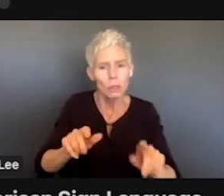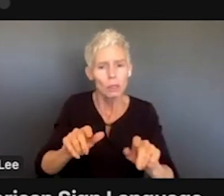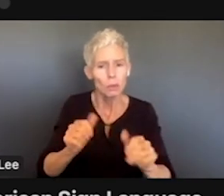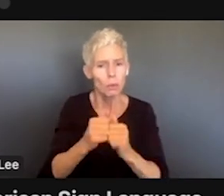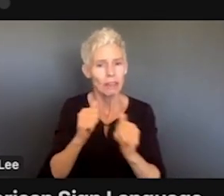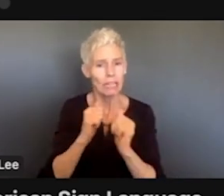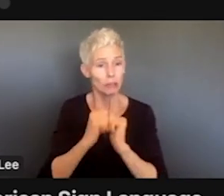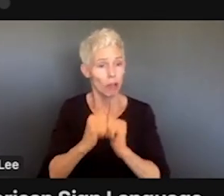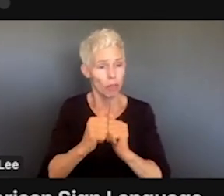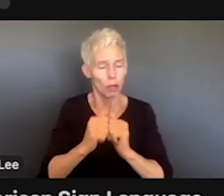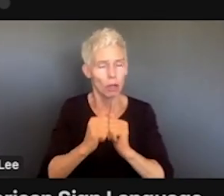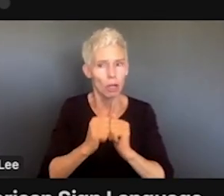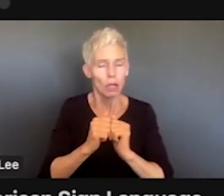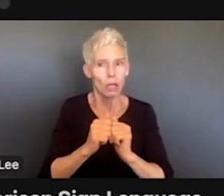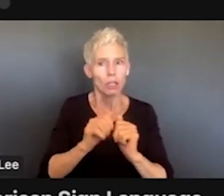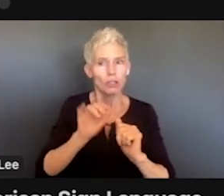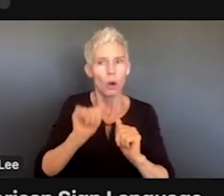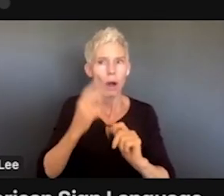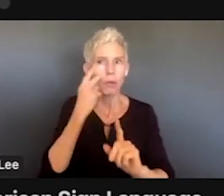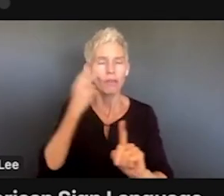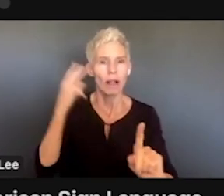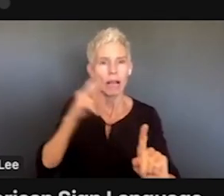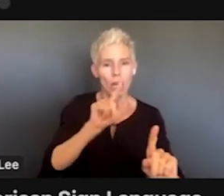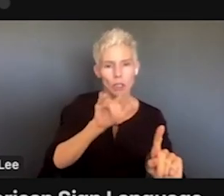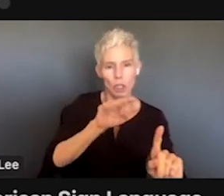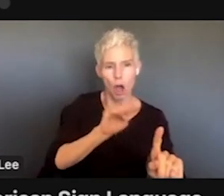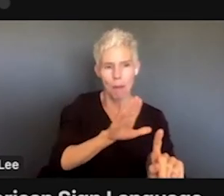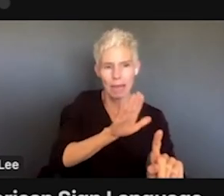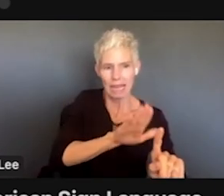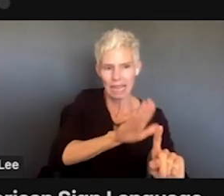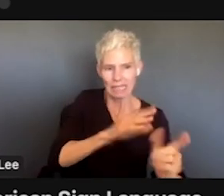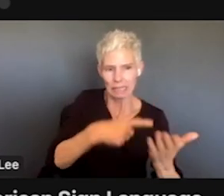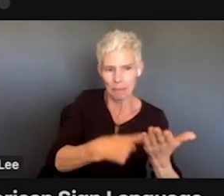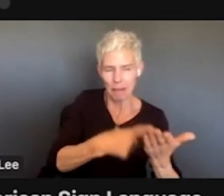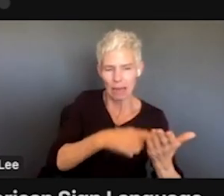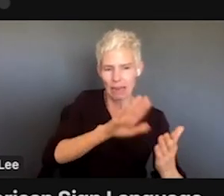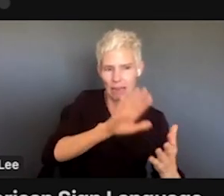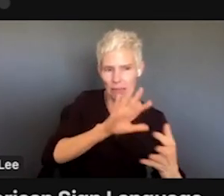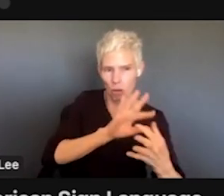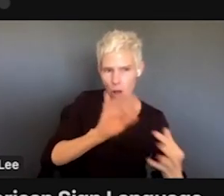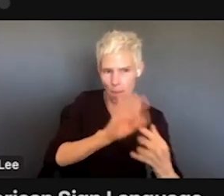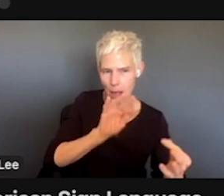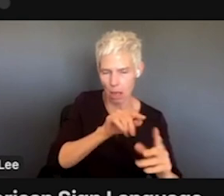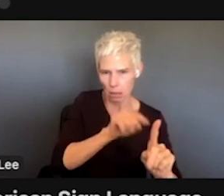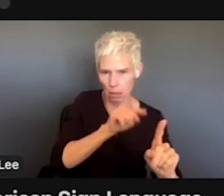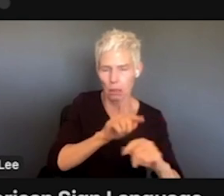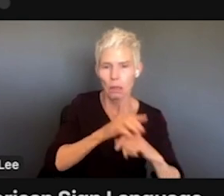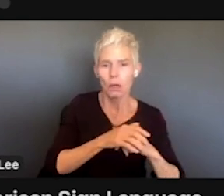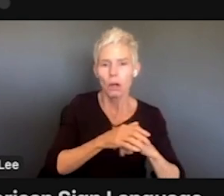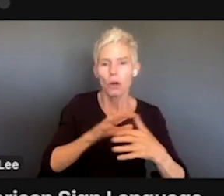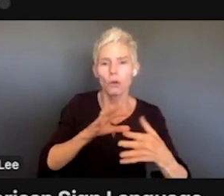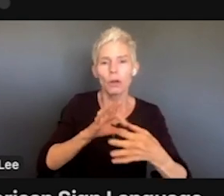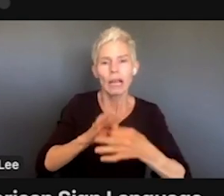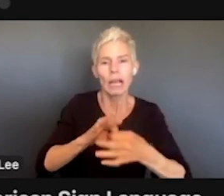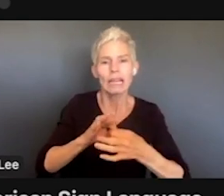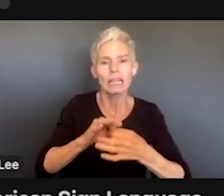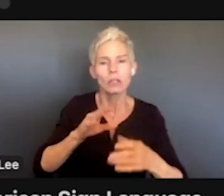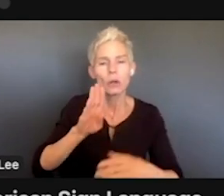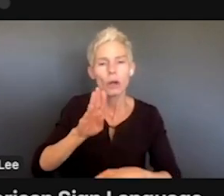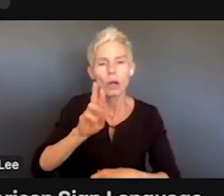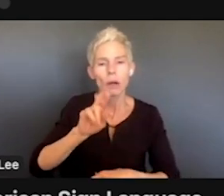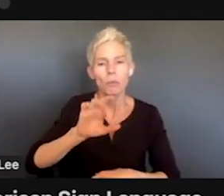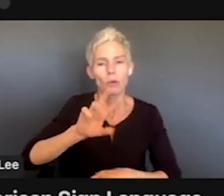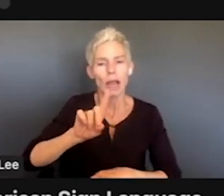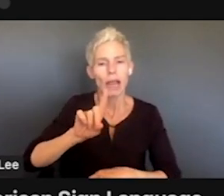if I reflect back on Tom, one of the comments he made was regarding braided funding, looking